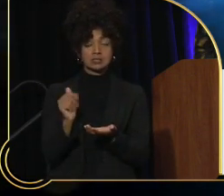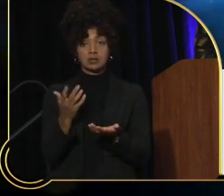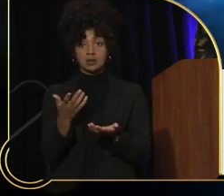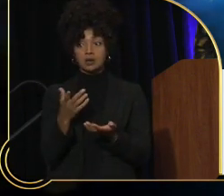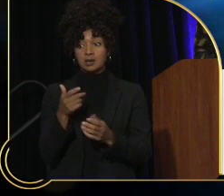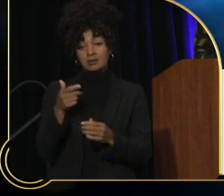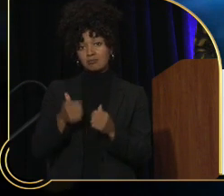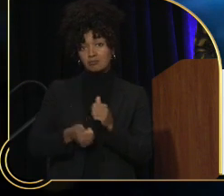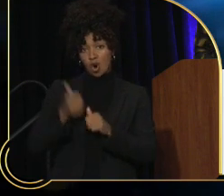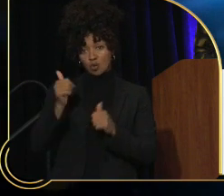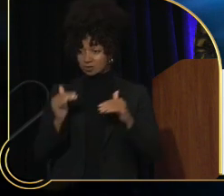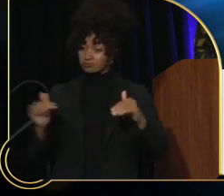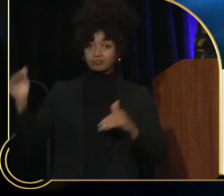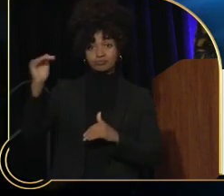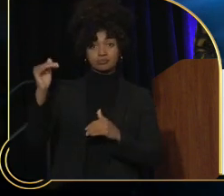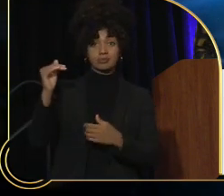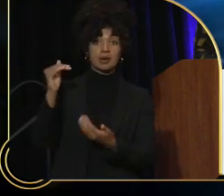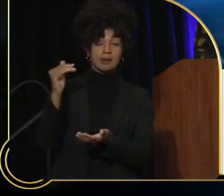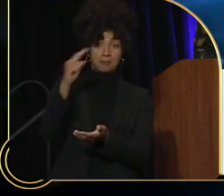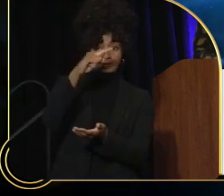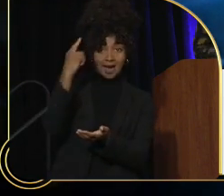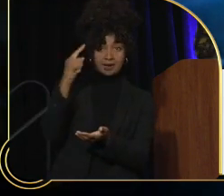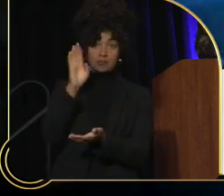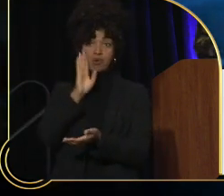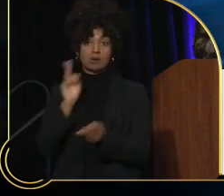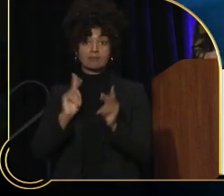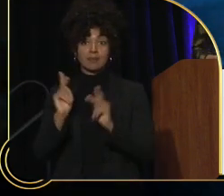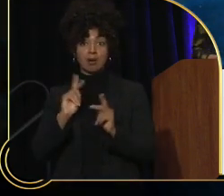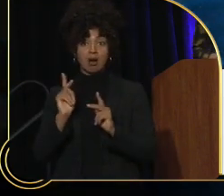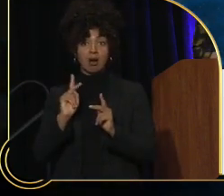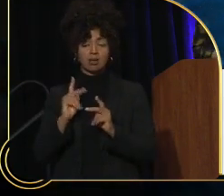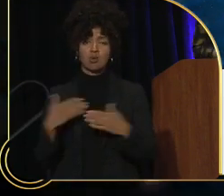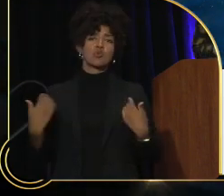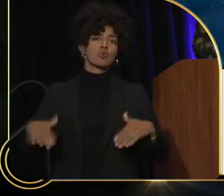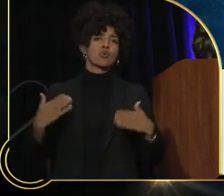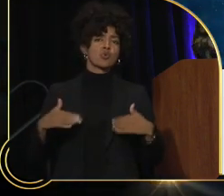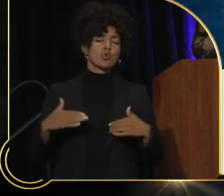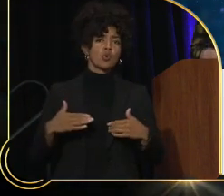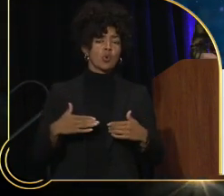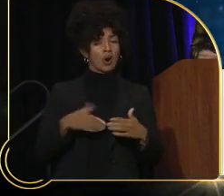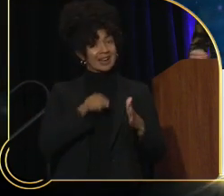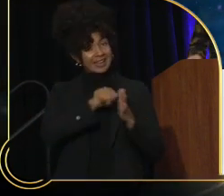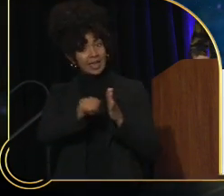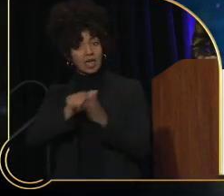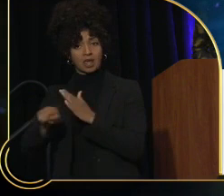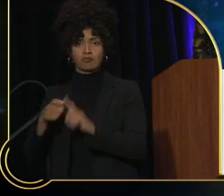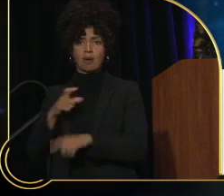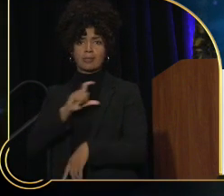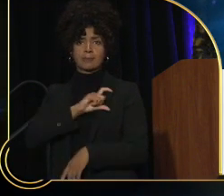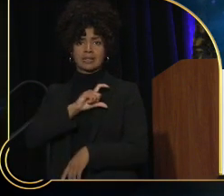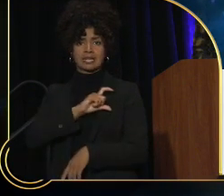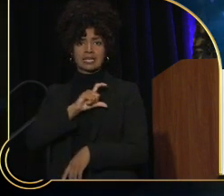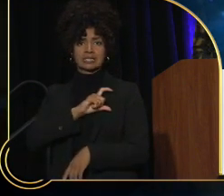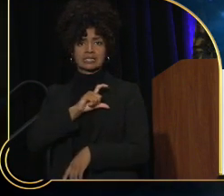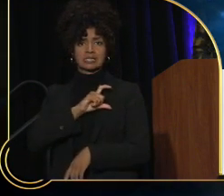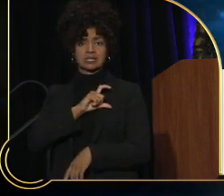when all they needed was a mental health-led and oriented response.